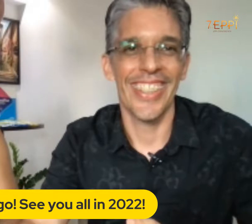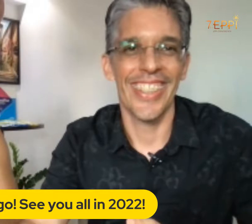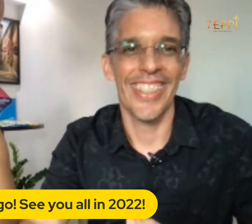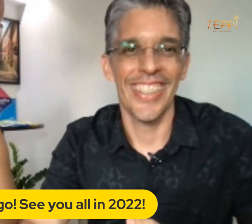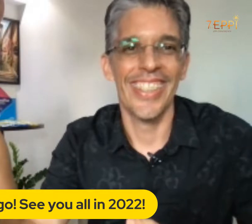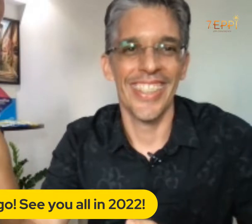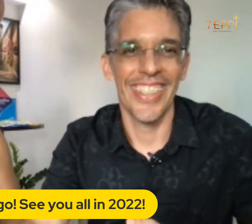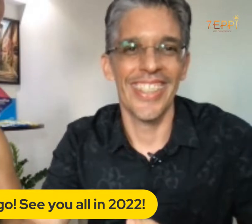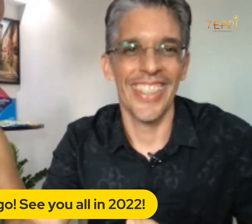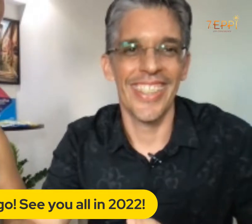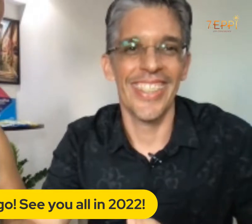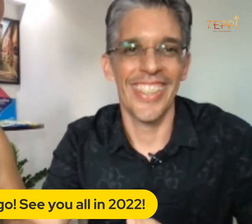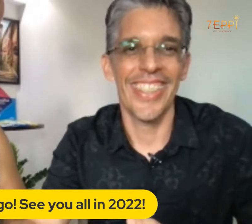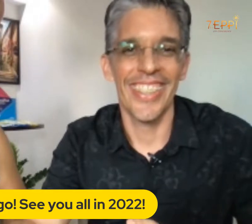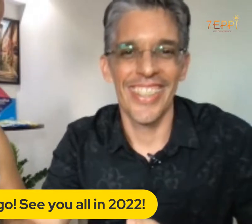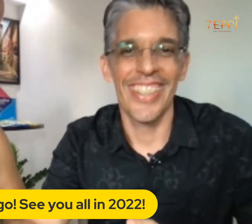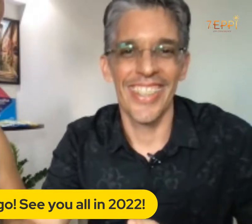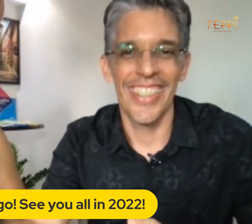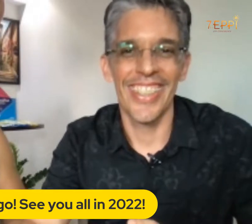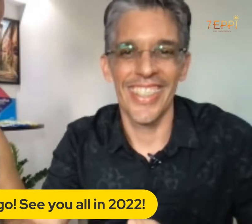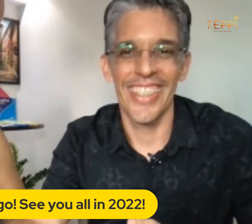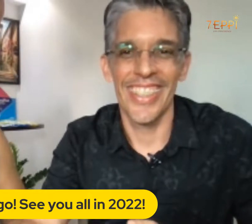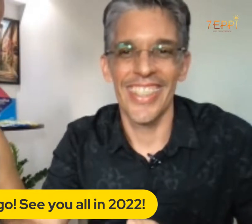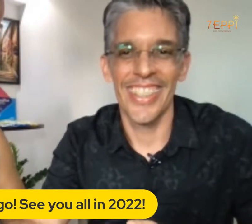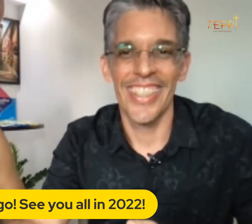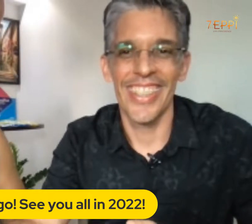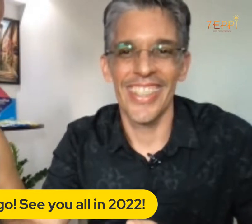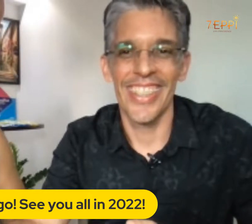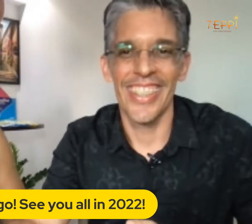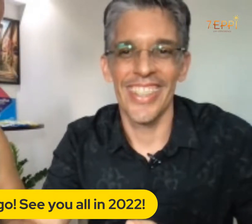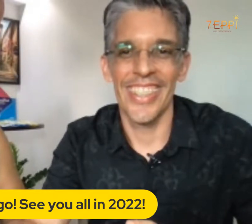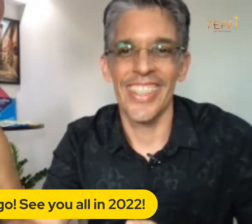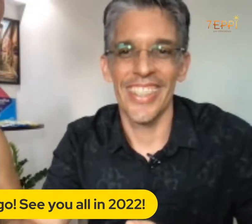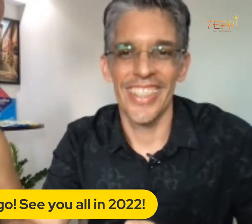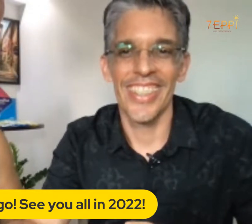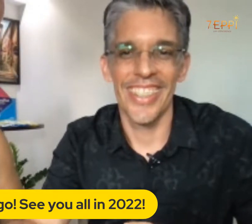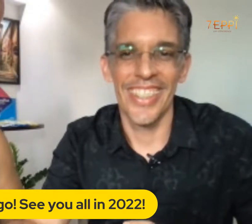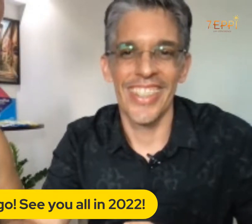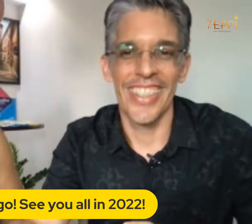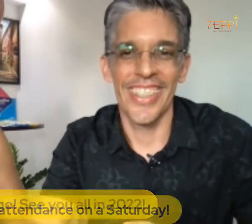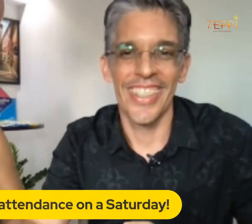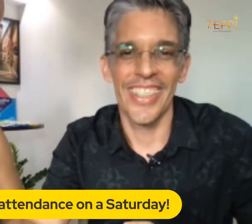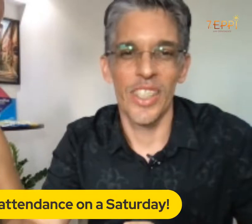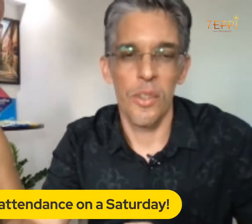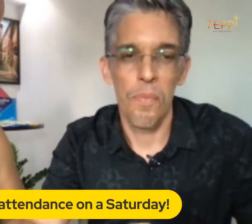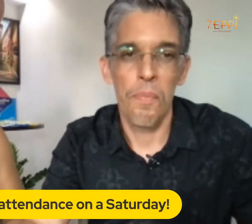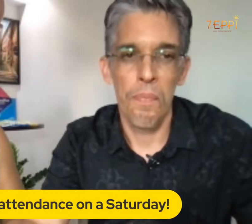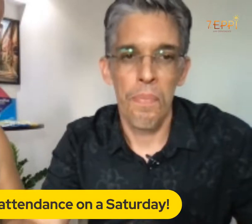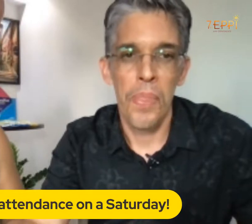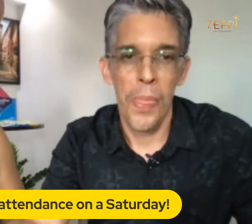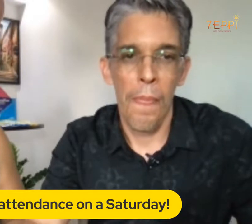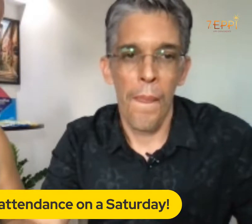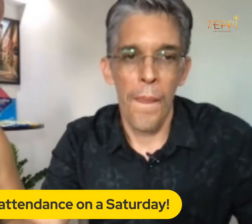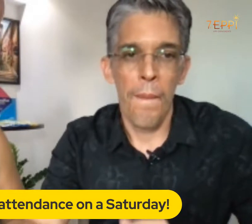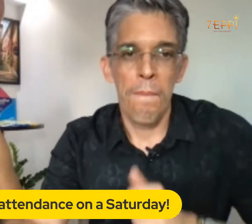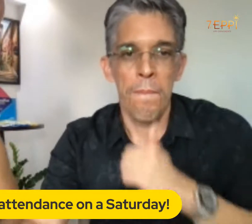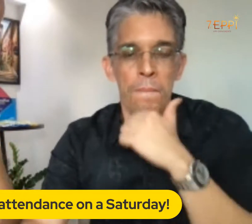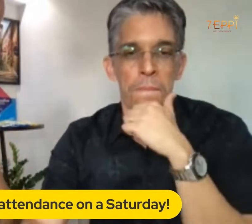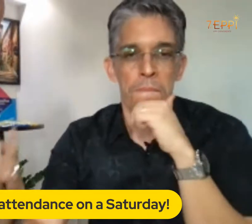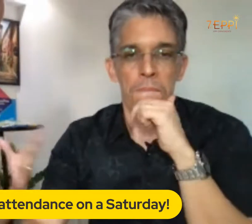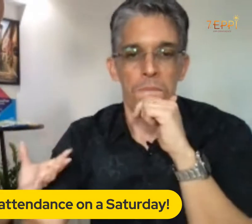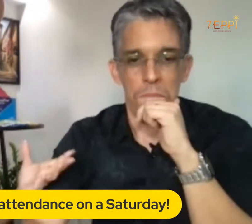has been here with us since, as I told you before, since 9 a.m. It was a pleasure to be